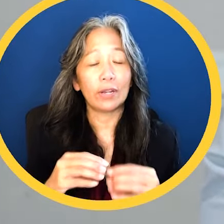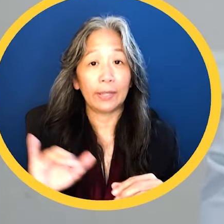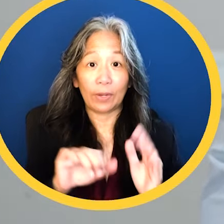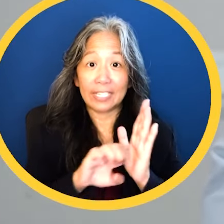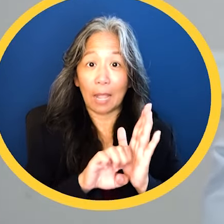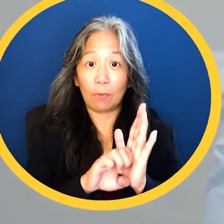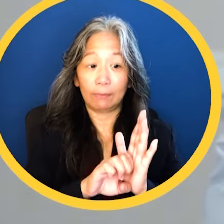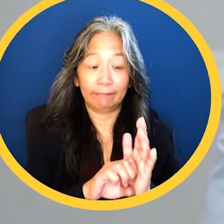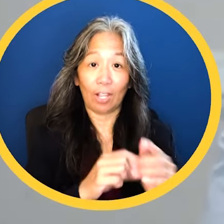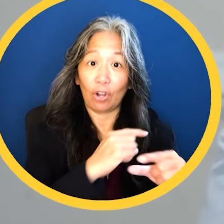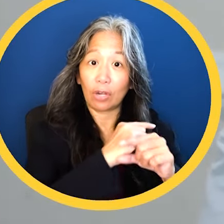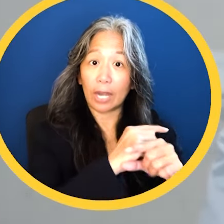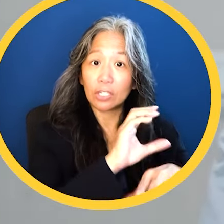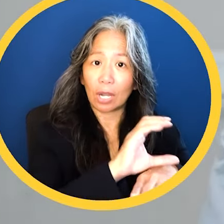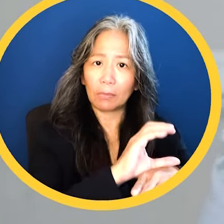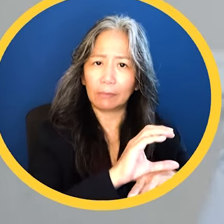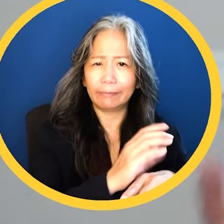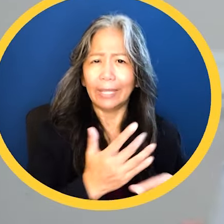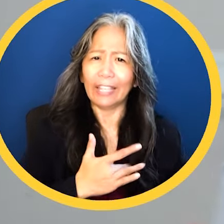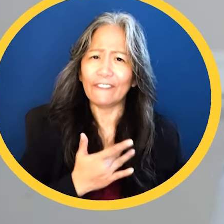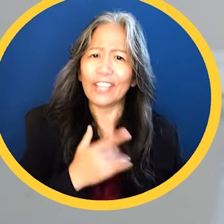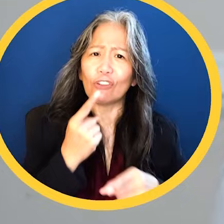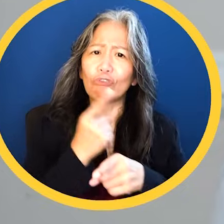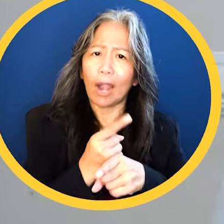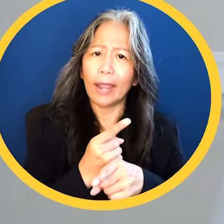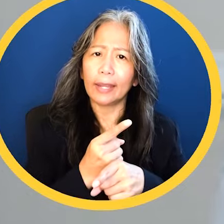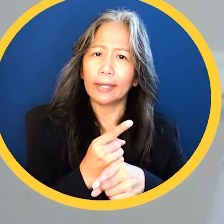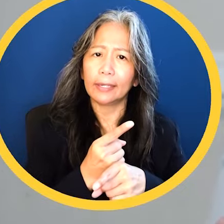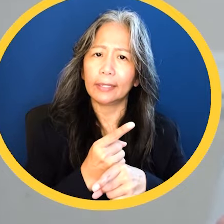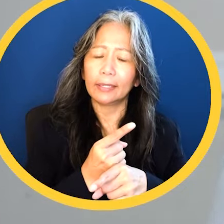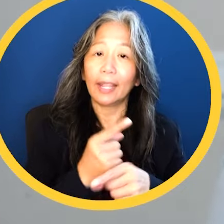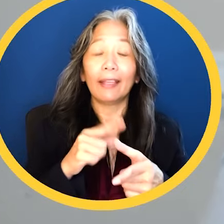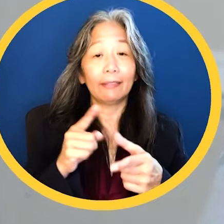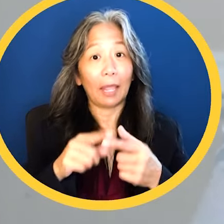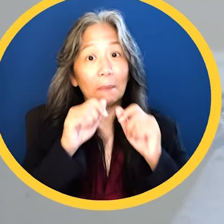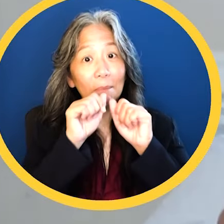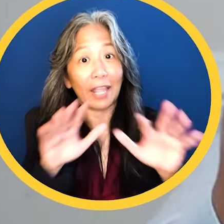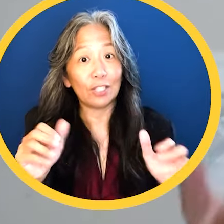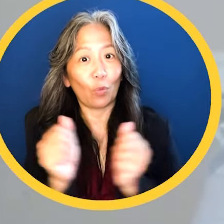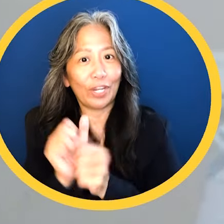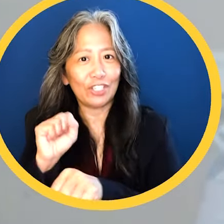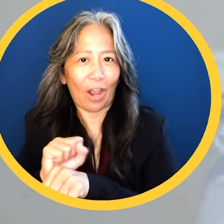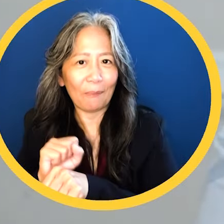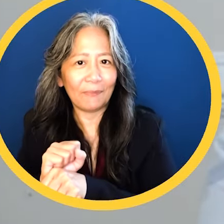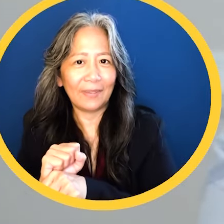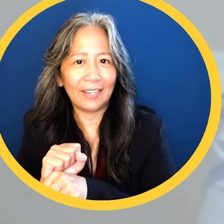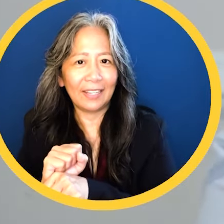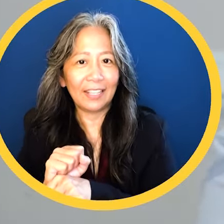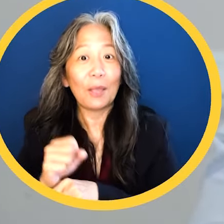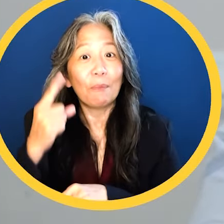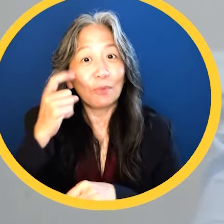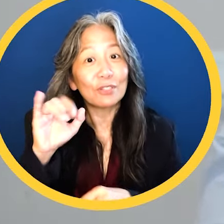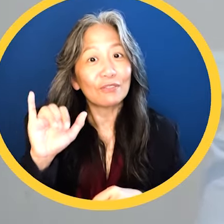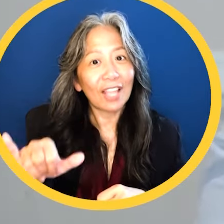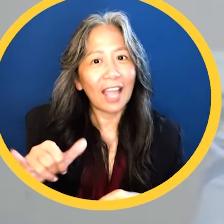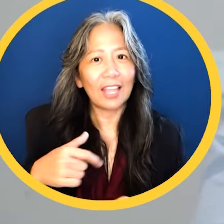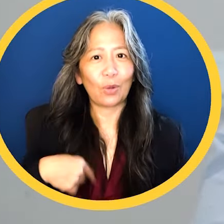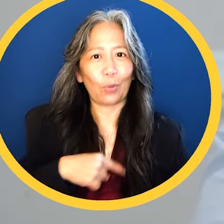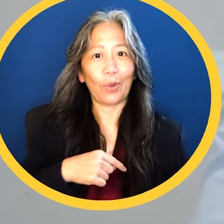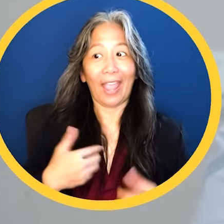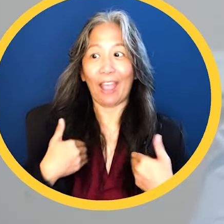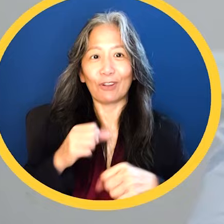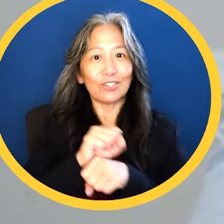So for example, in the beginning, we were guarding the chapel because it only felt right. And then God blessed us with a job. Because of